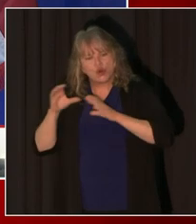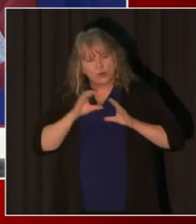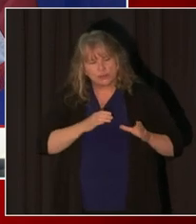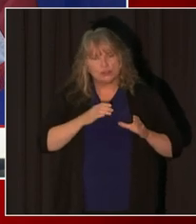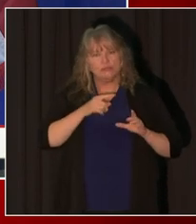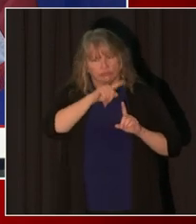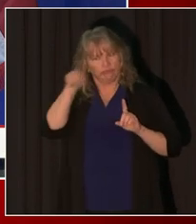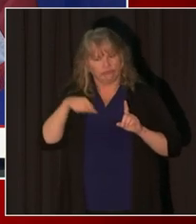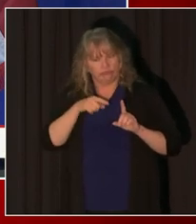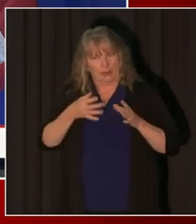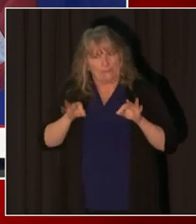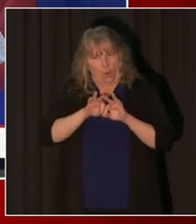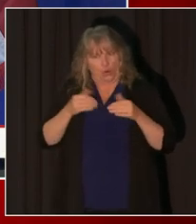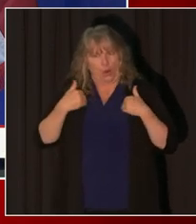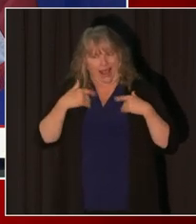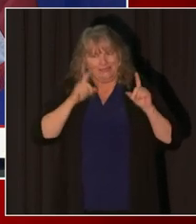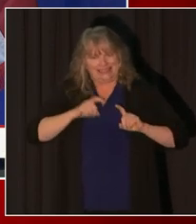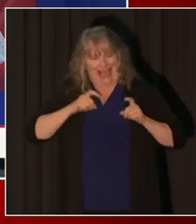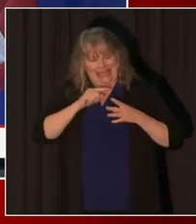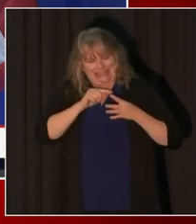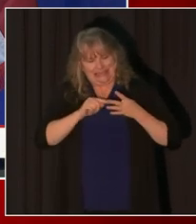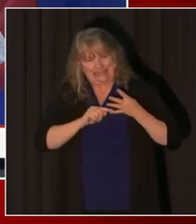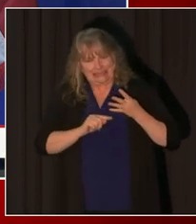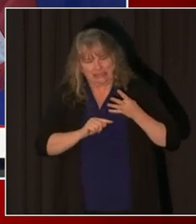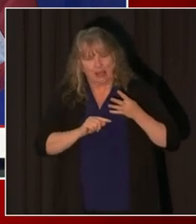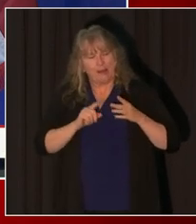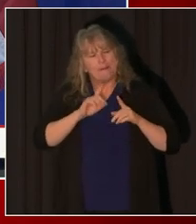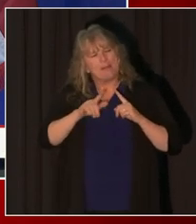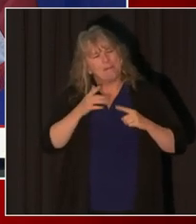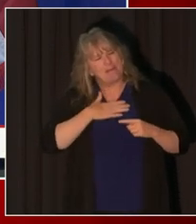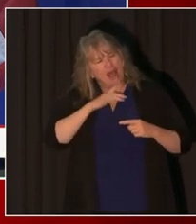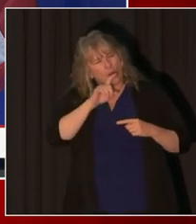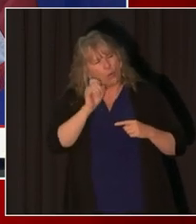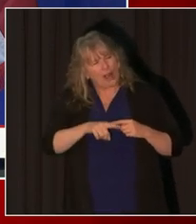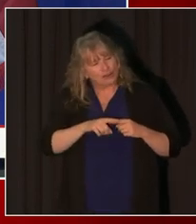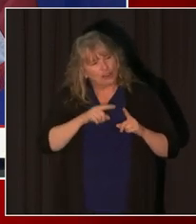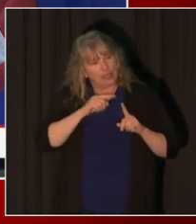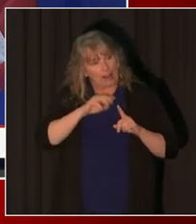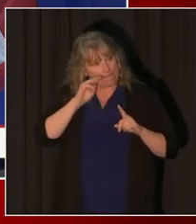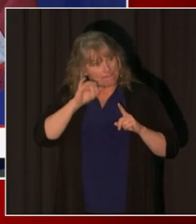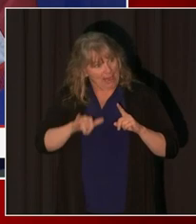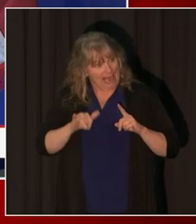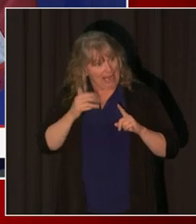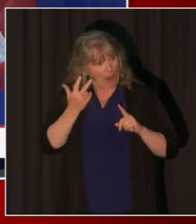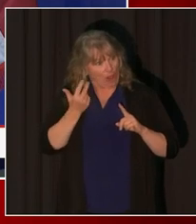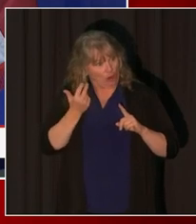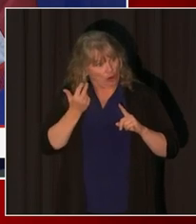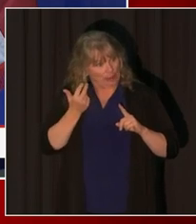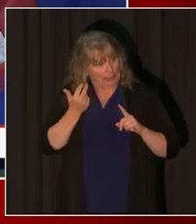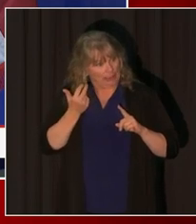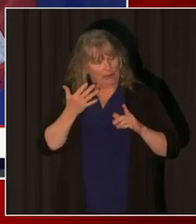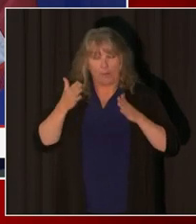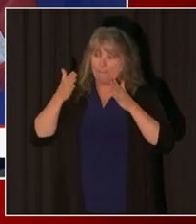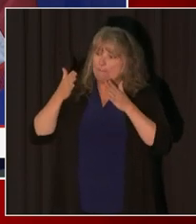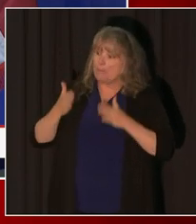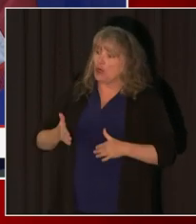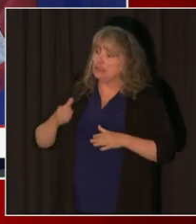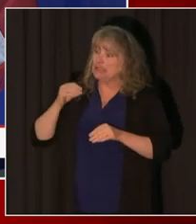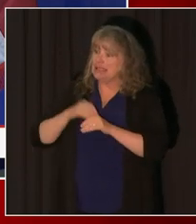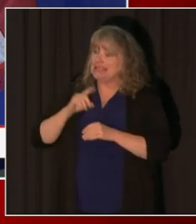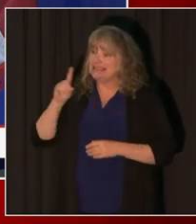Mayor. But the question is, on May 13th, can someone in the District of Columbia who wants